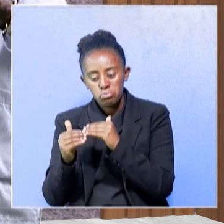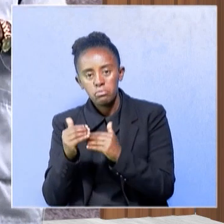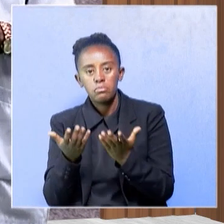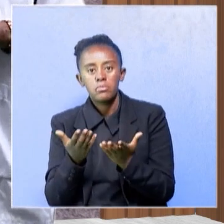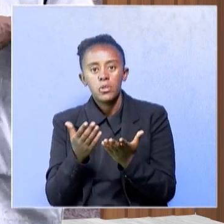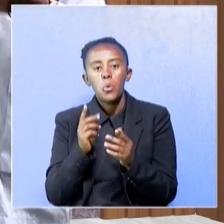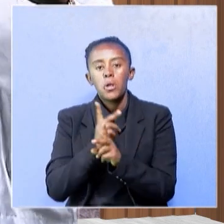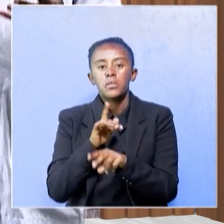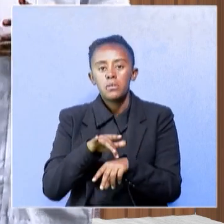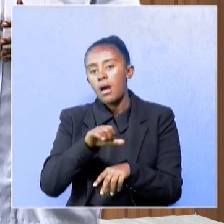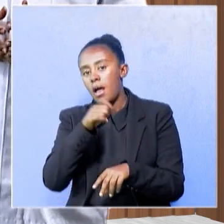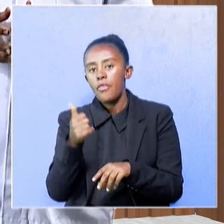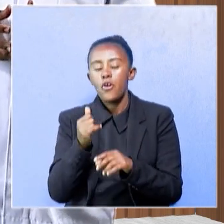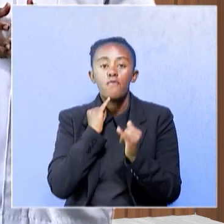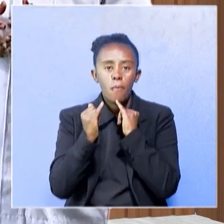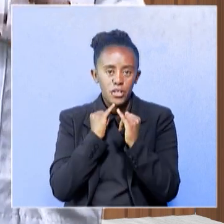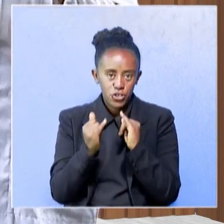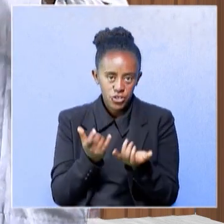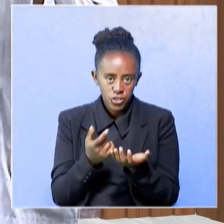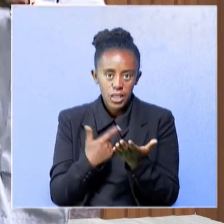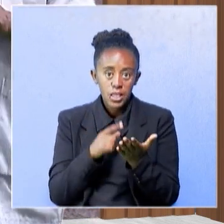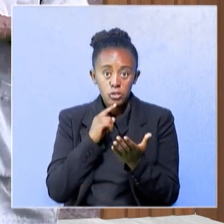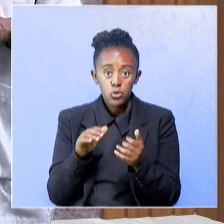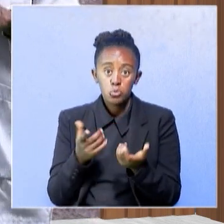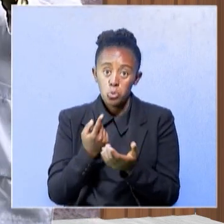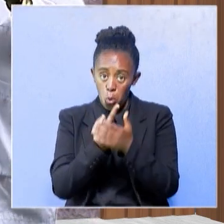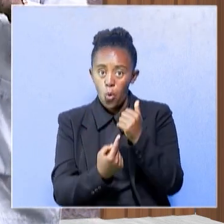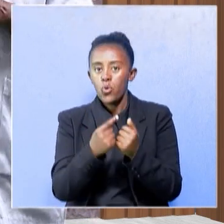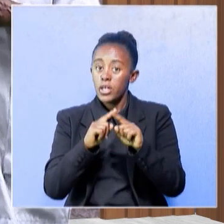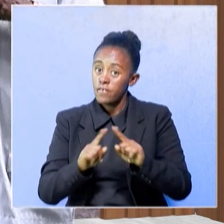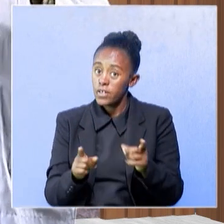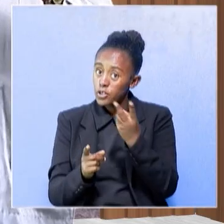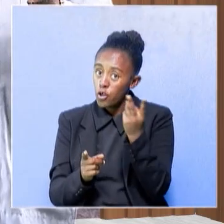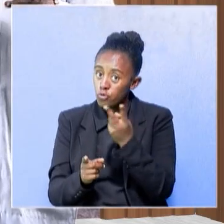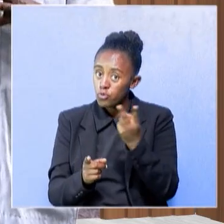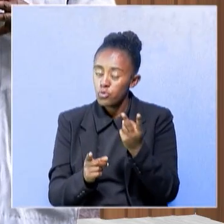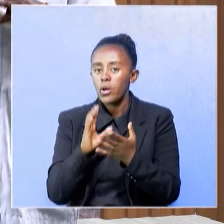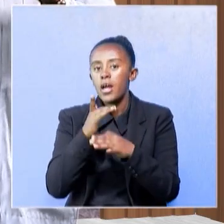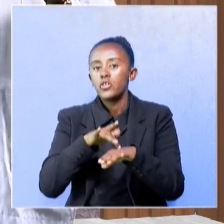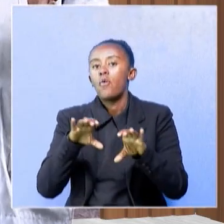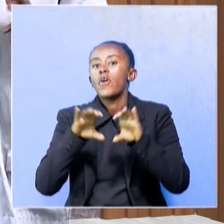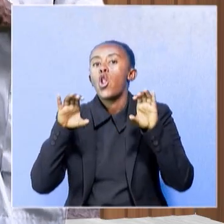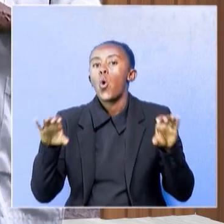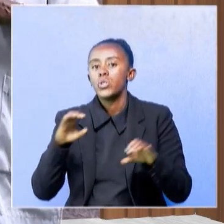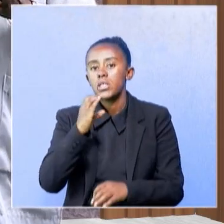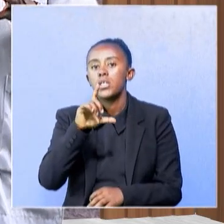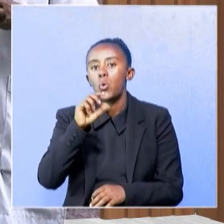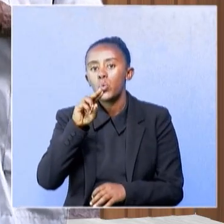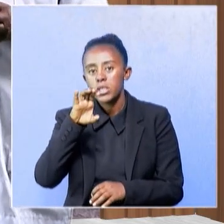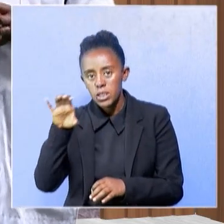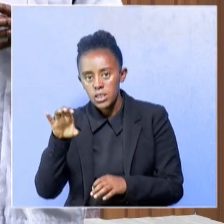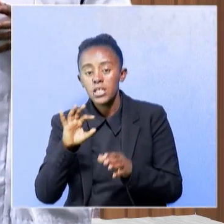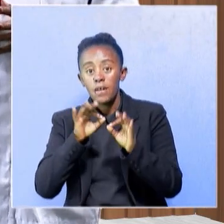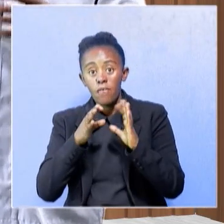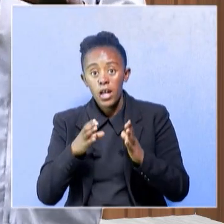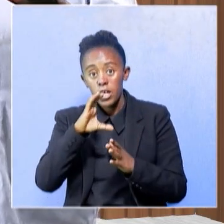we are expecting another information. This is the only difference that exists between the two kinds of clauses. So